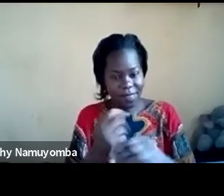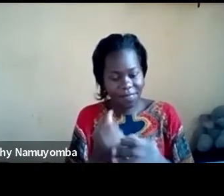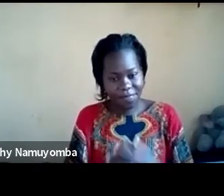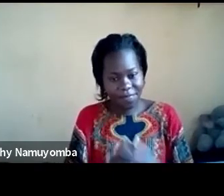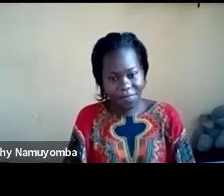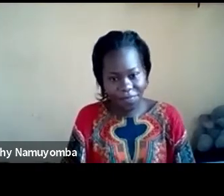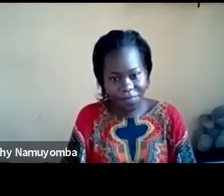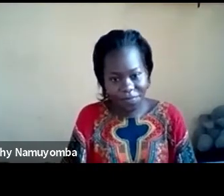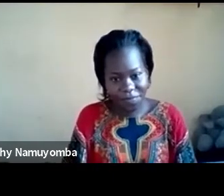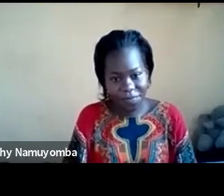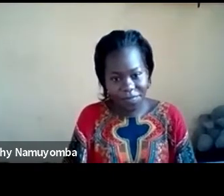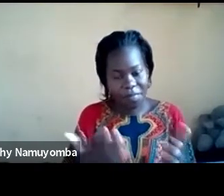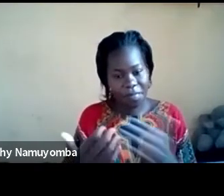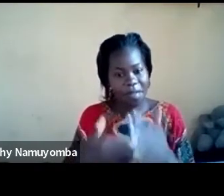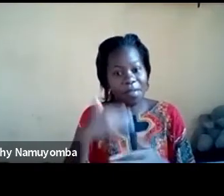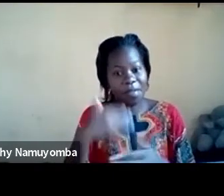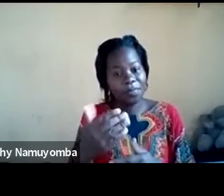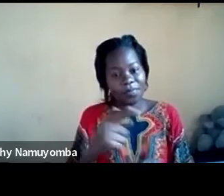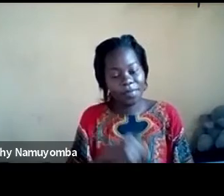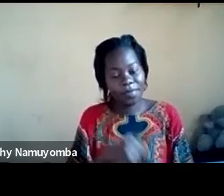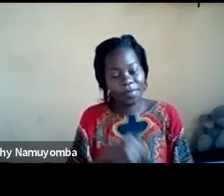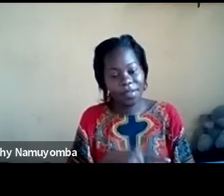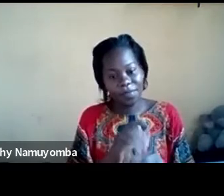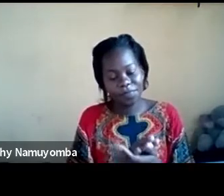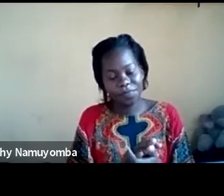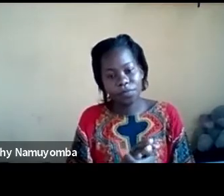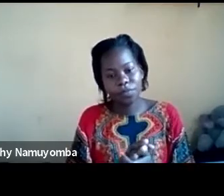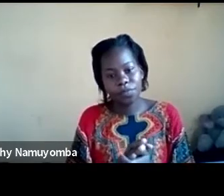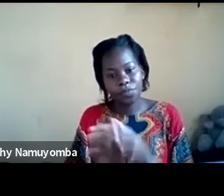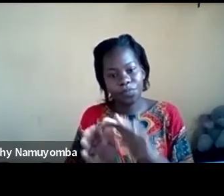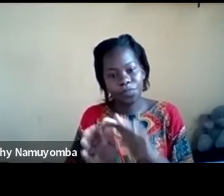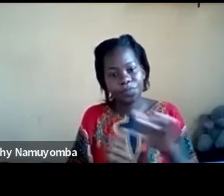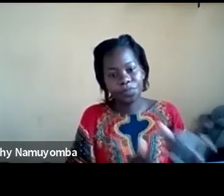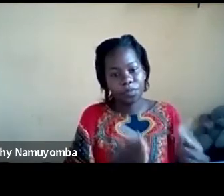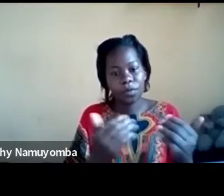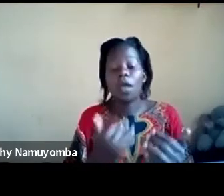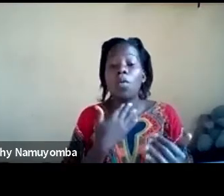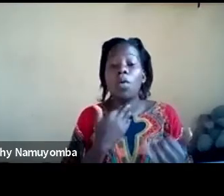maybe in the subsequent part of the session. Just to let everyone know that we're